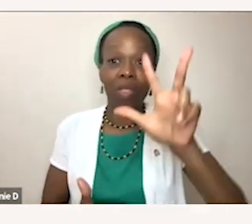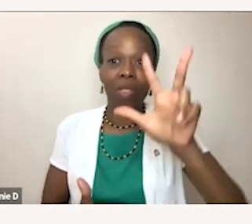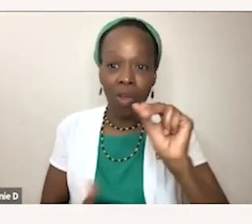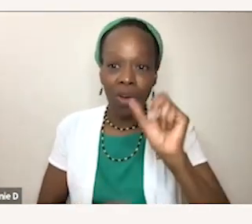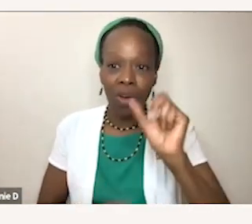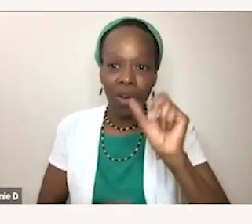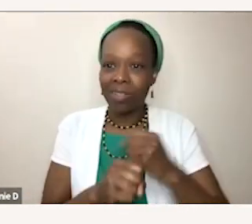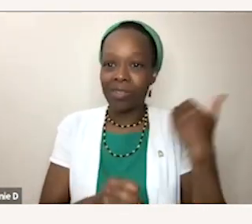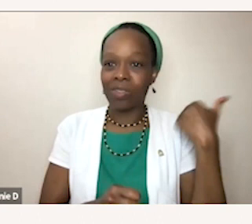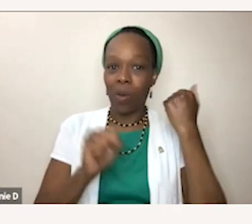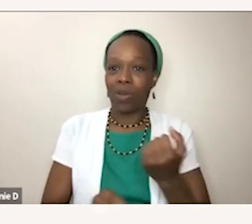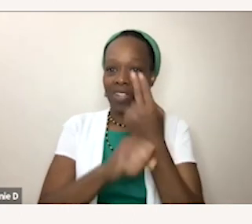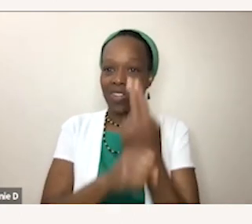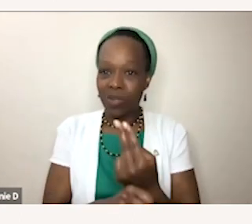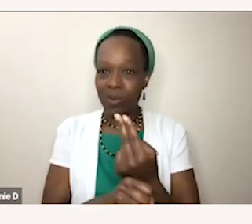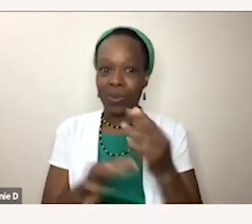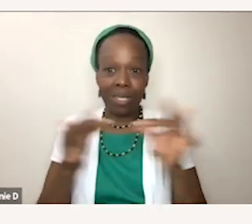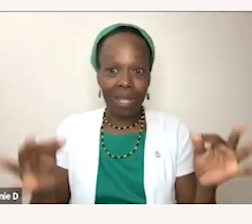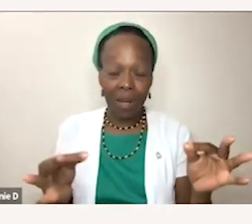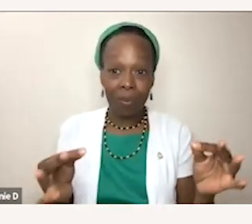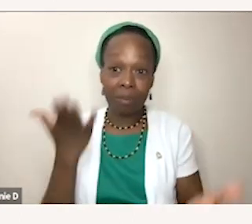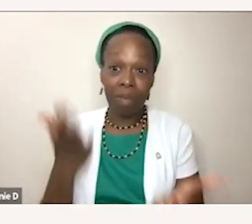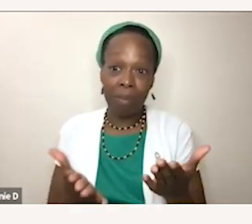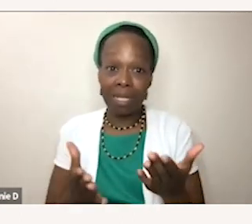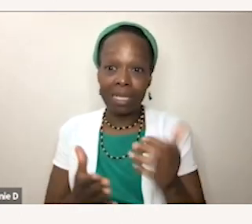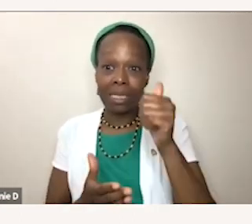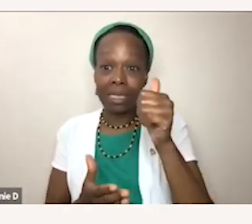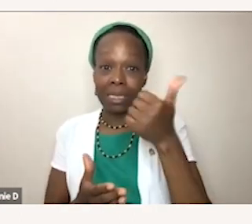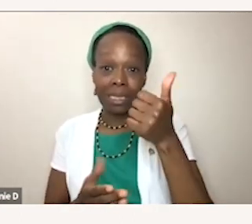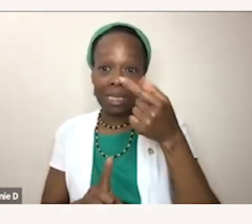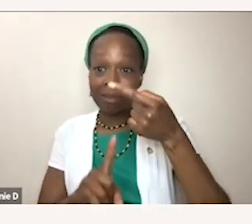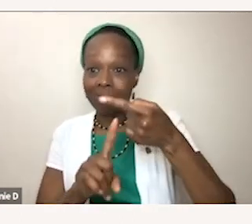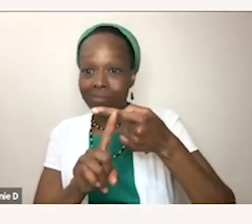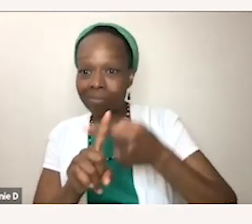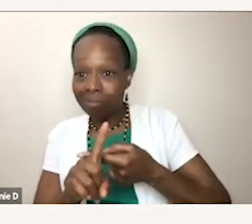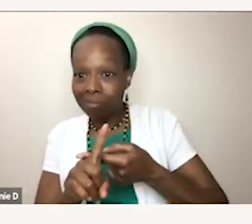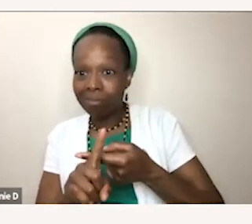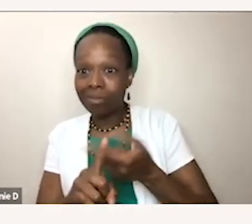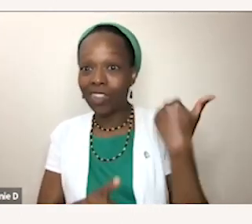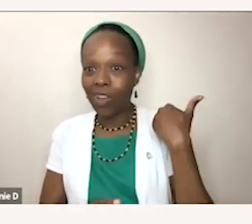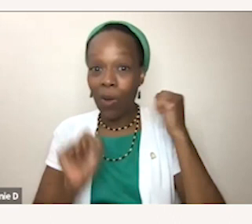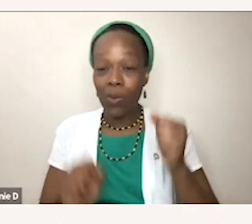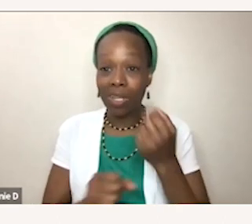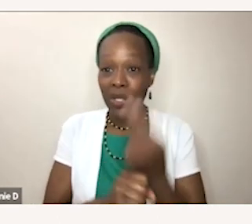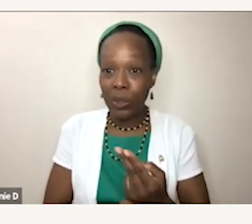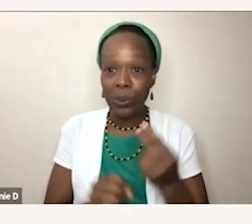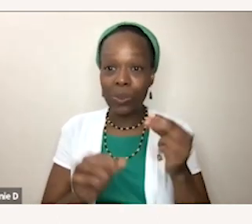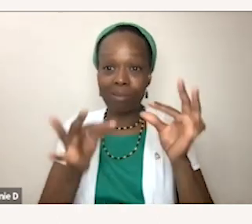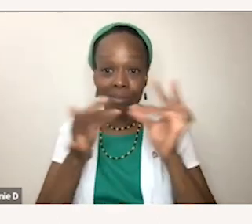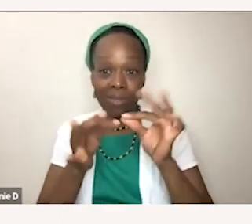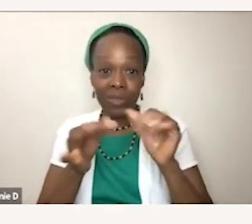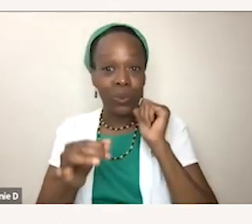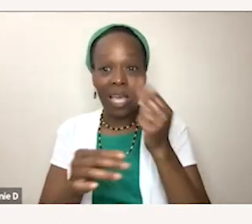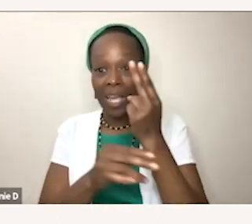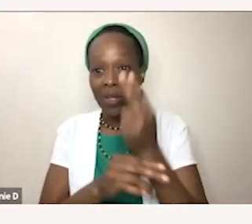or this year, 10 months ago, those might not be like acceptable or